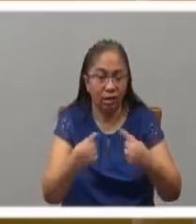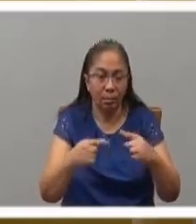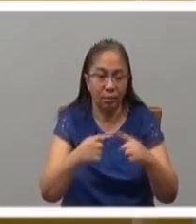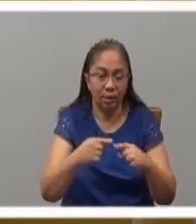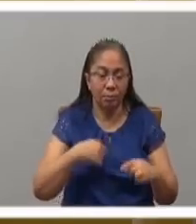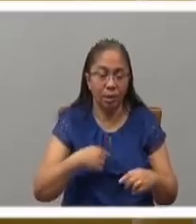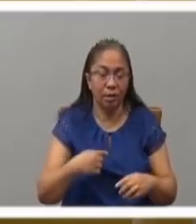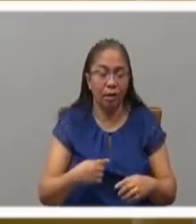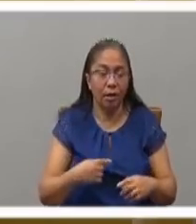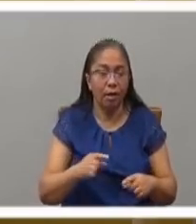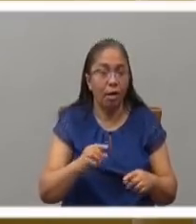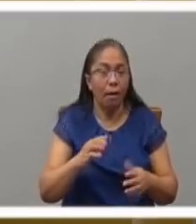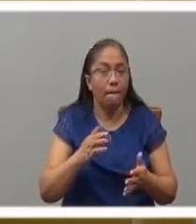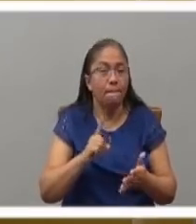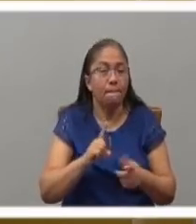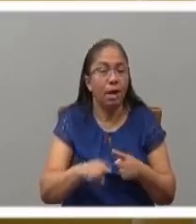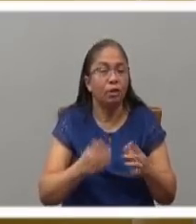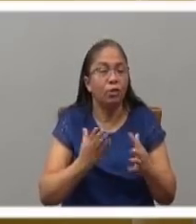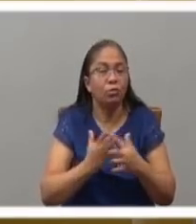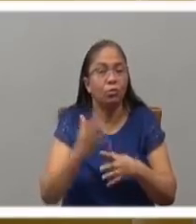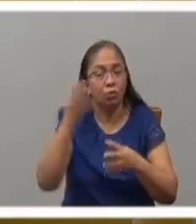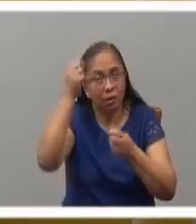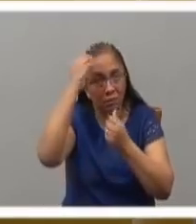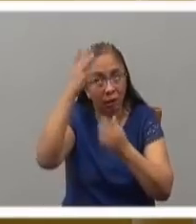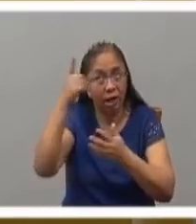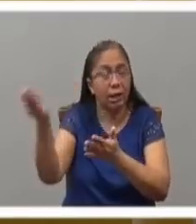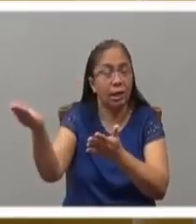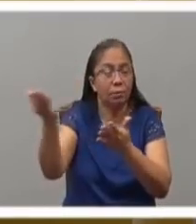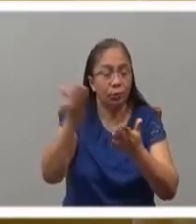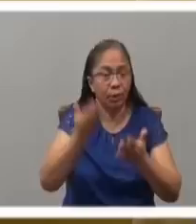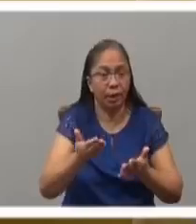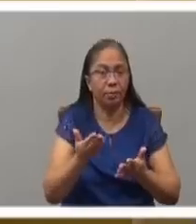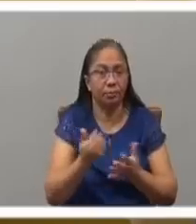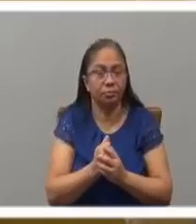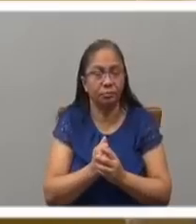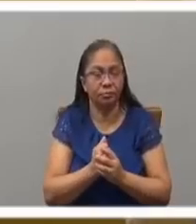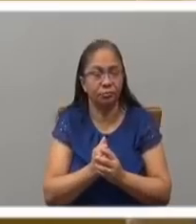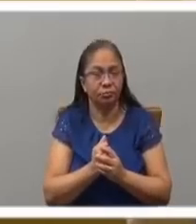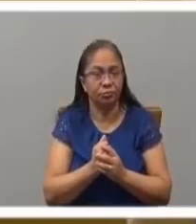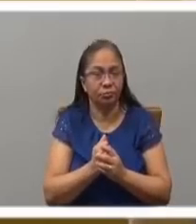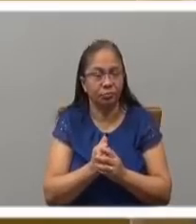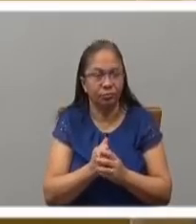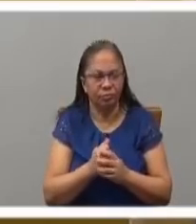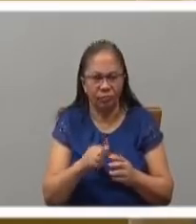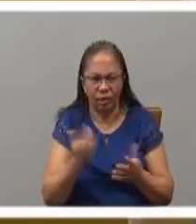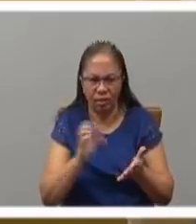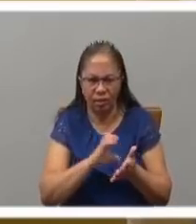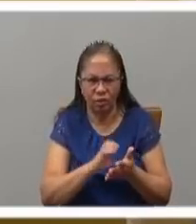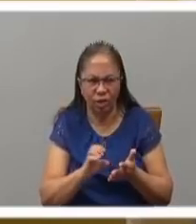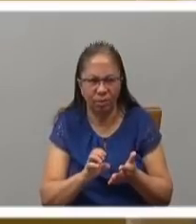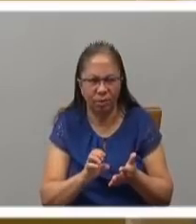Father draws him. In John chapter 15, verse 4,